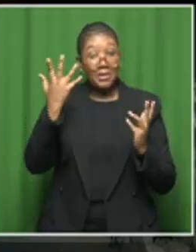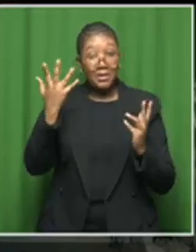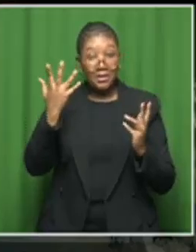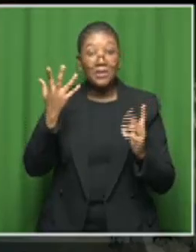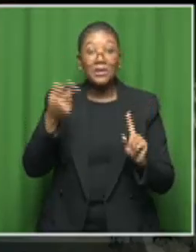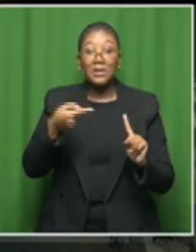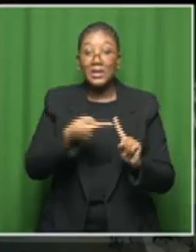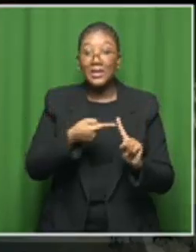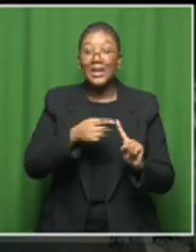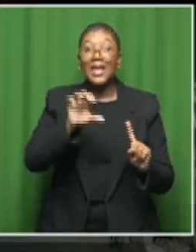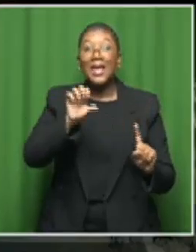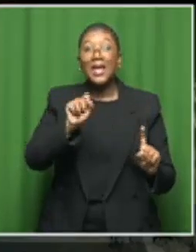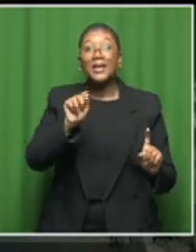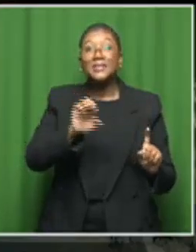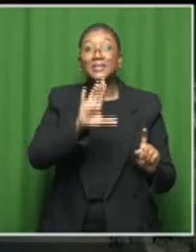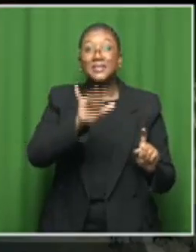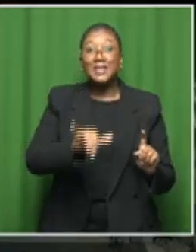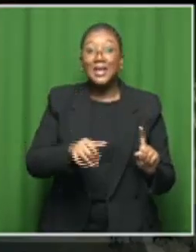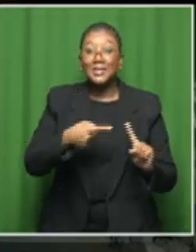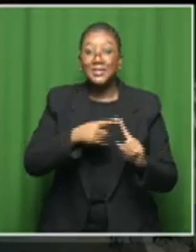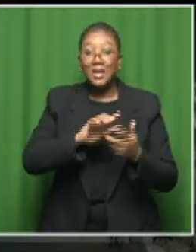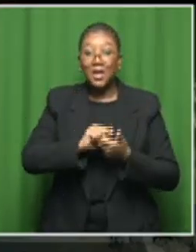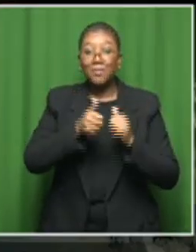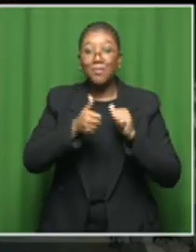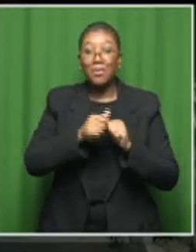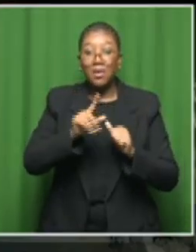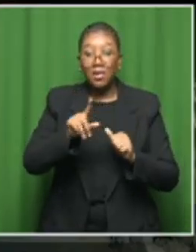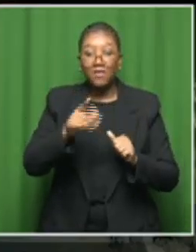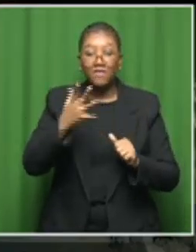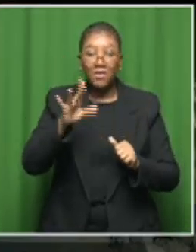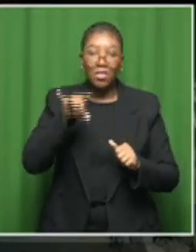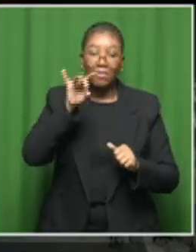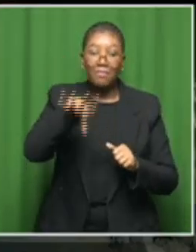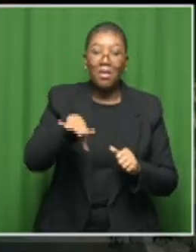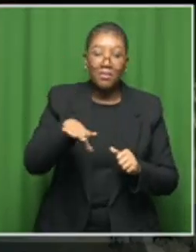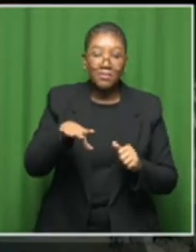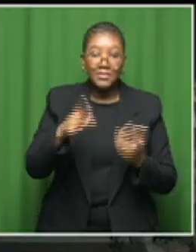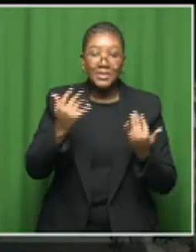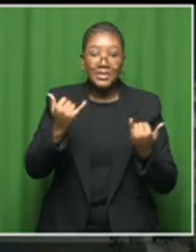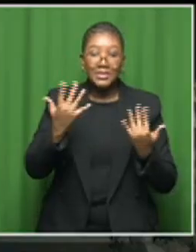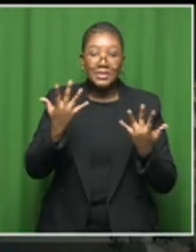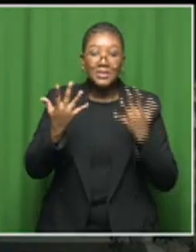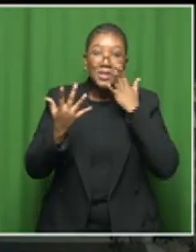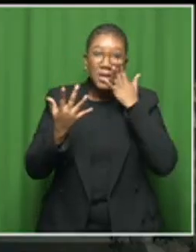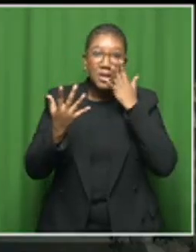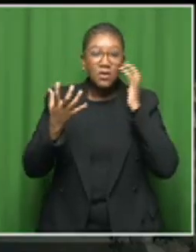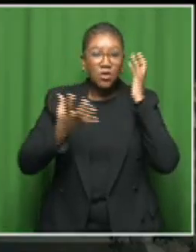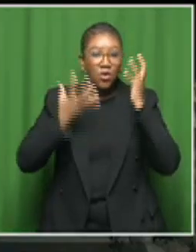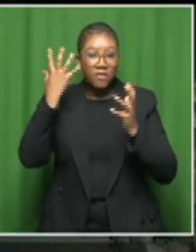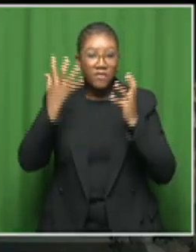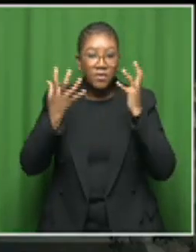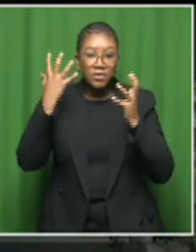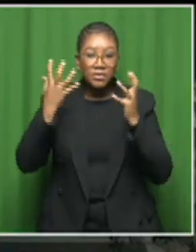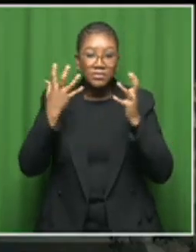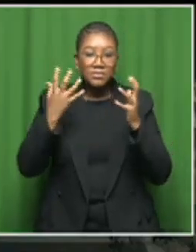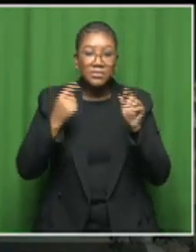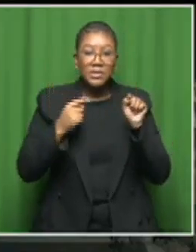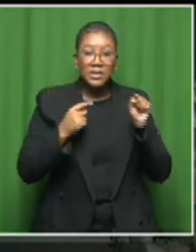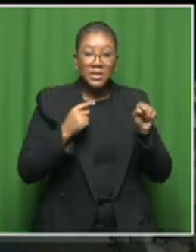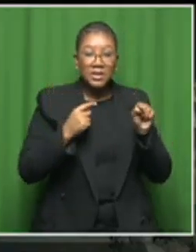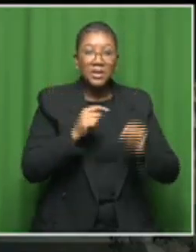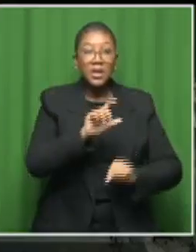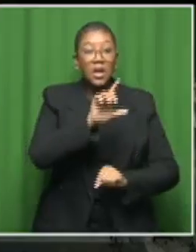our sports anchor walking out. She threw a little pearl to me saying, ask about the confusion between lupus and